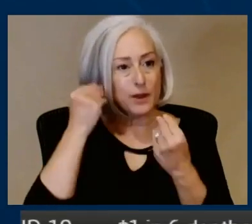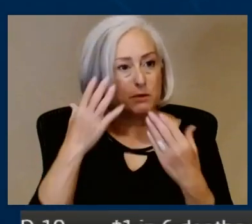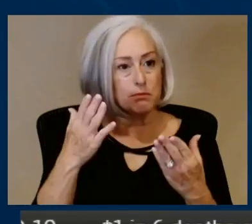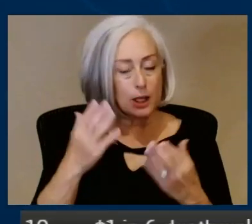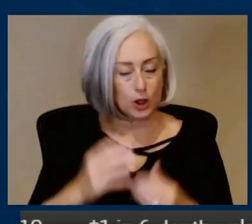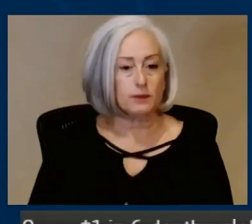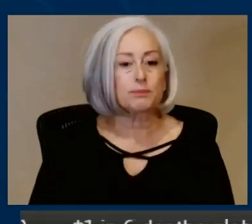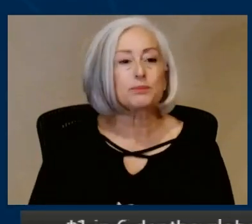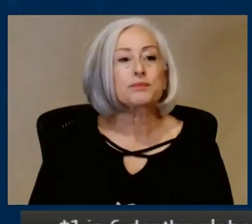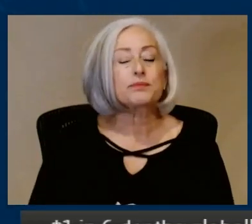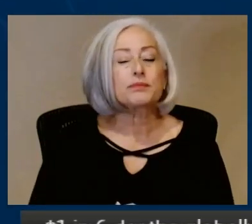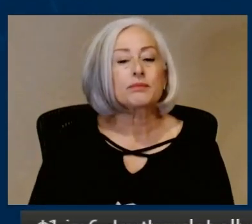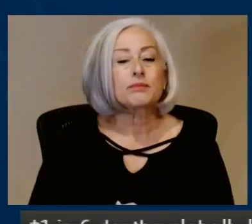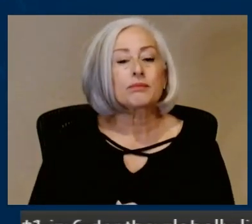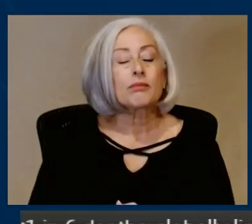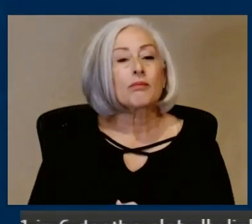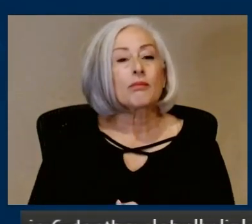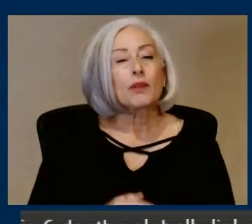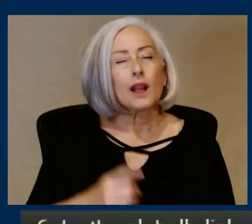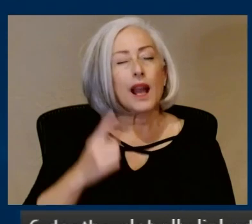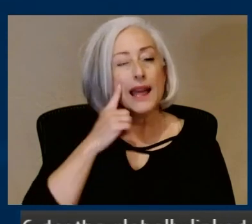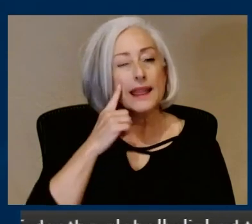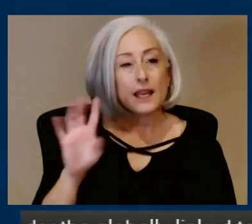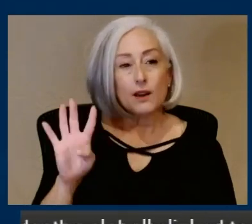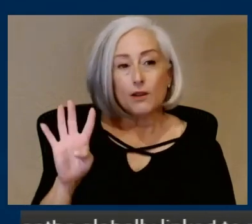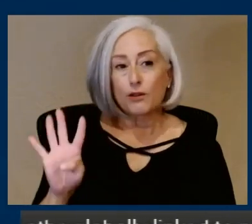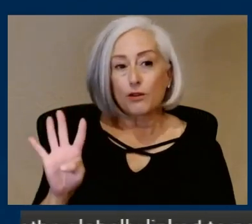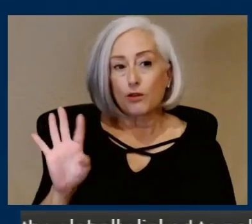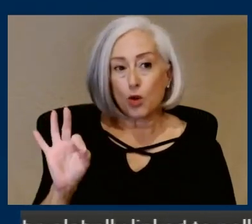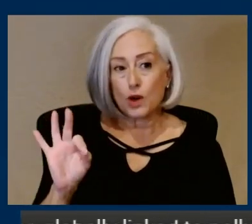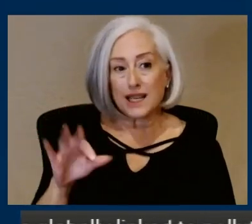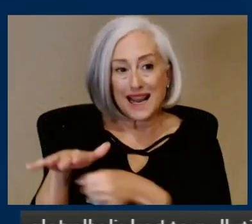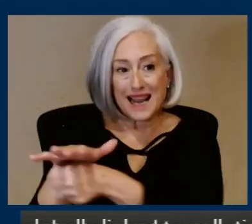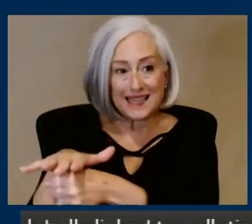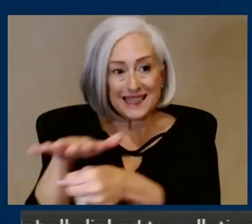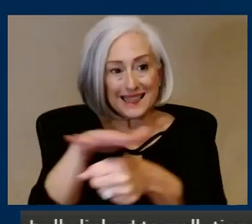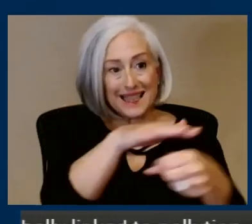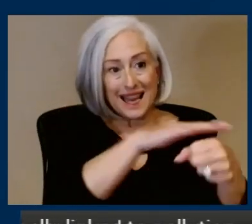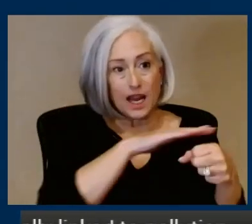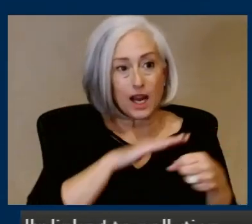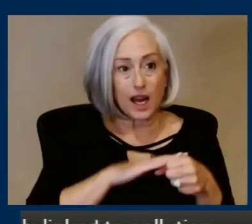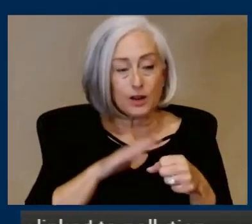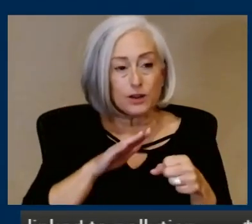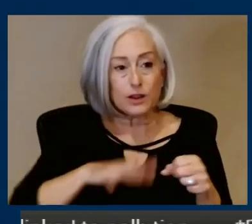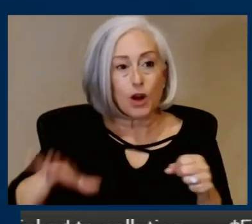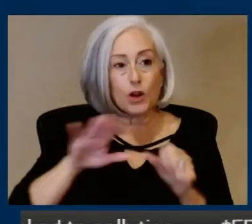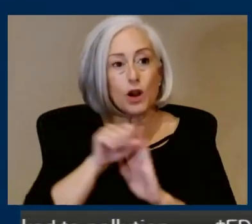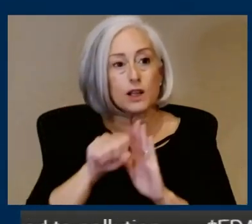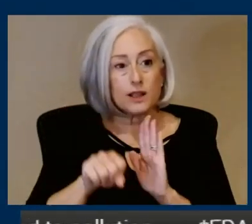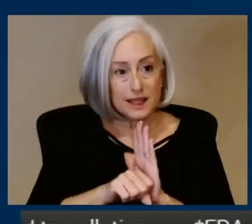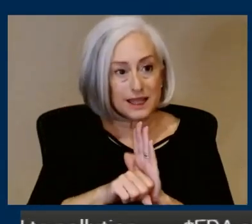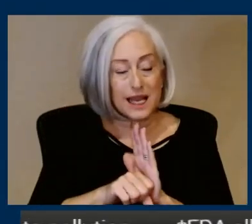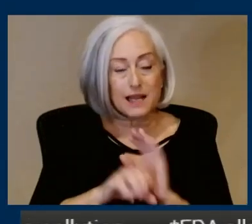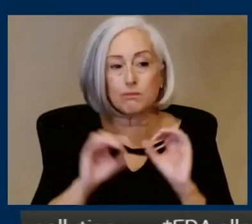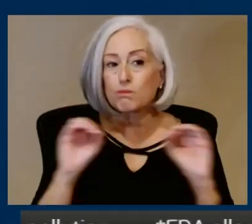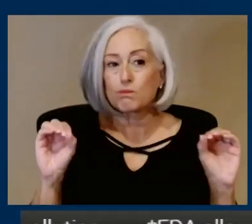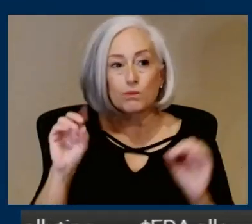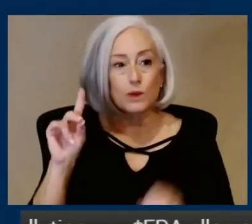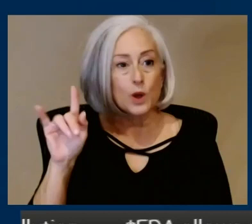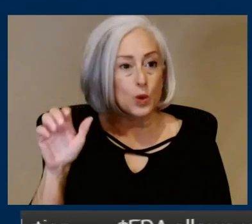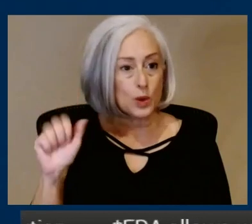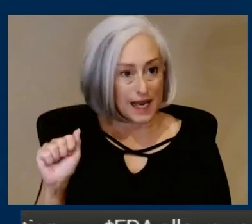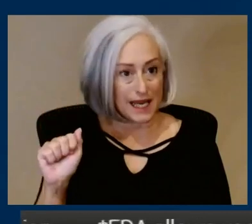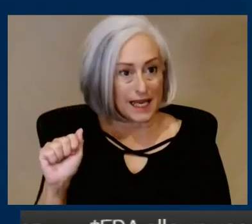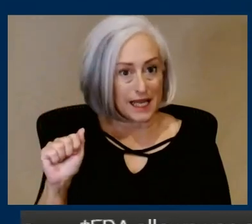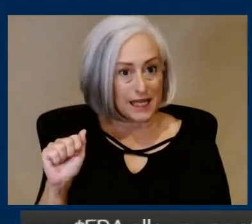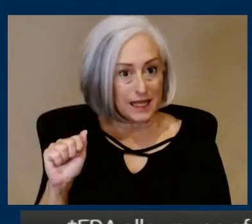What I should mention is there were, I think it was 49 sites in the state over the last week that didn't have any data at all. So there's a lot that we